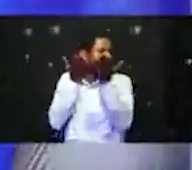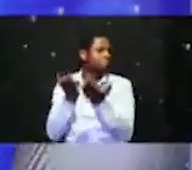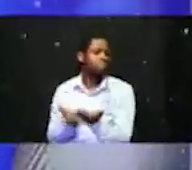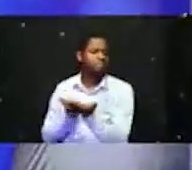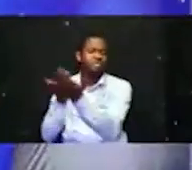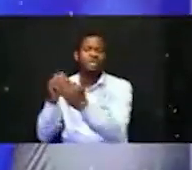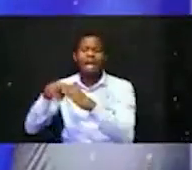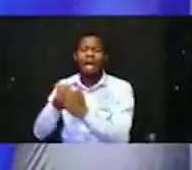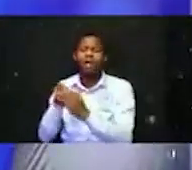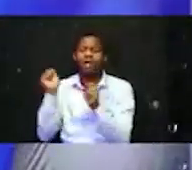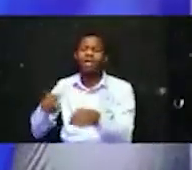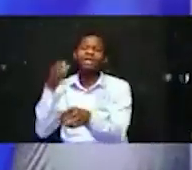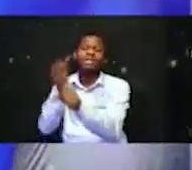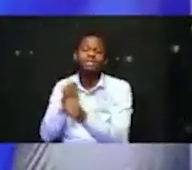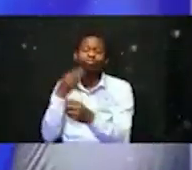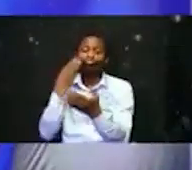whatever you know to it.